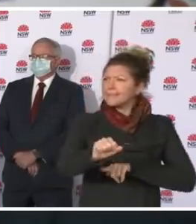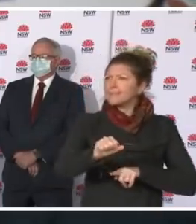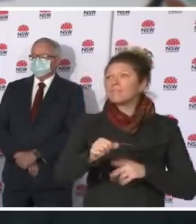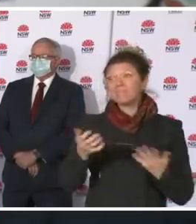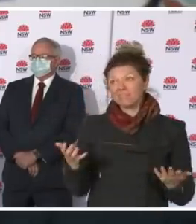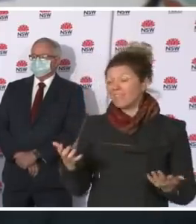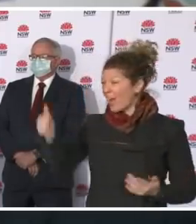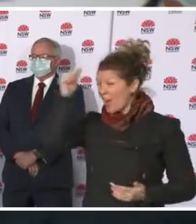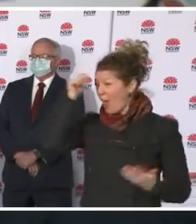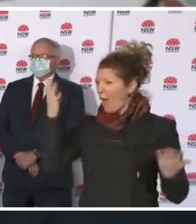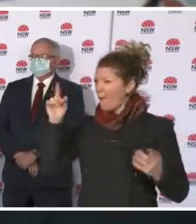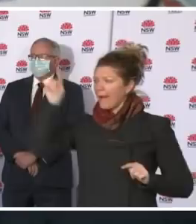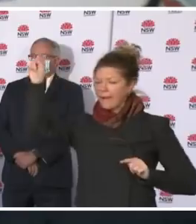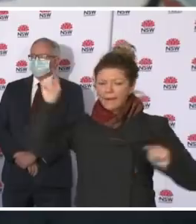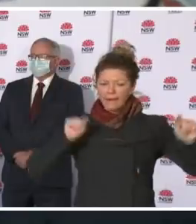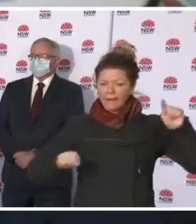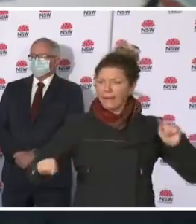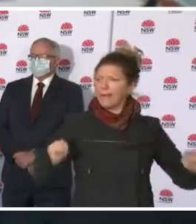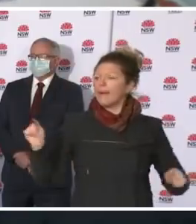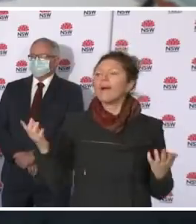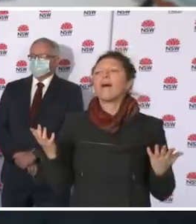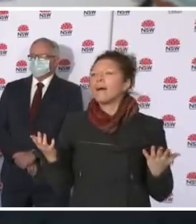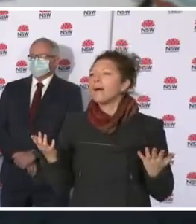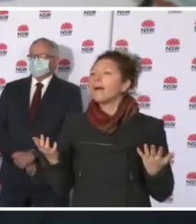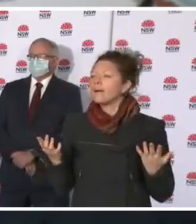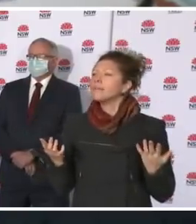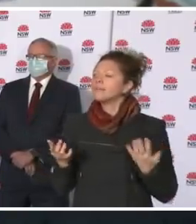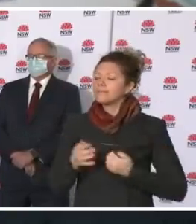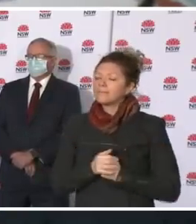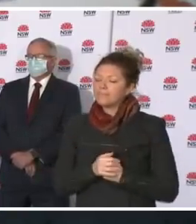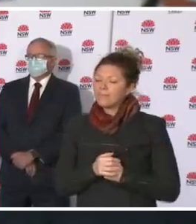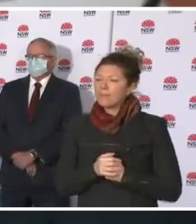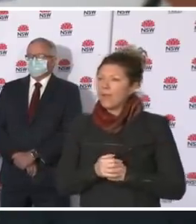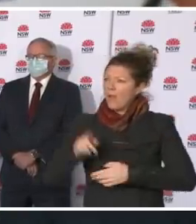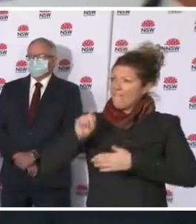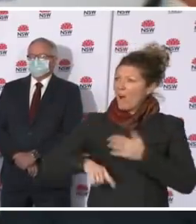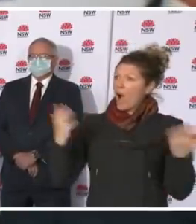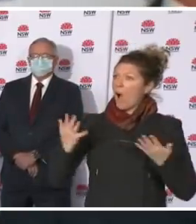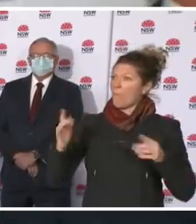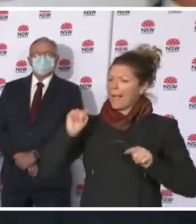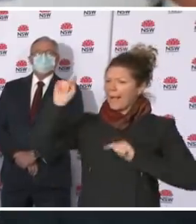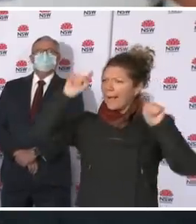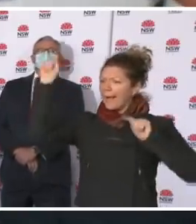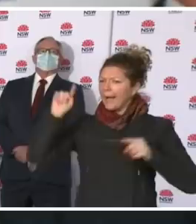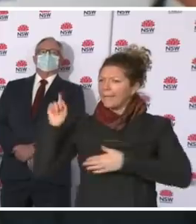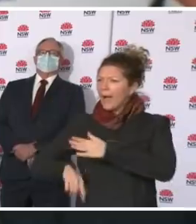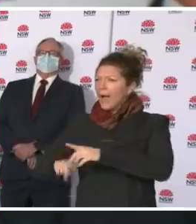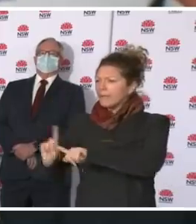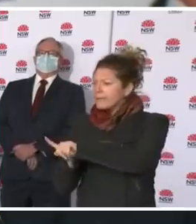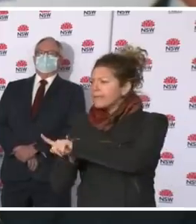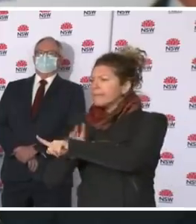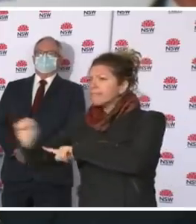the state. When we look at the spread of those infringement notices, it shows that the concentration